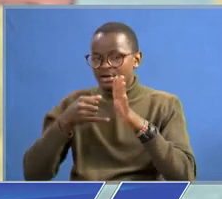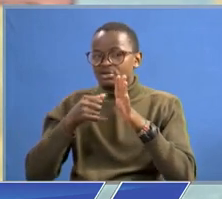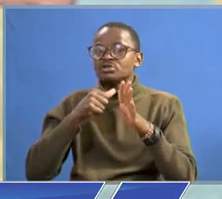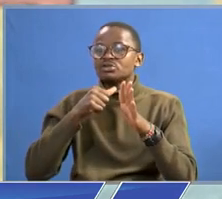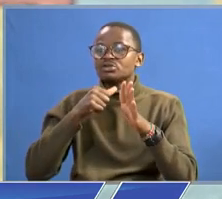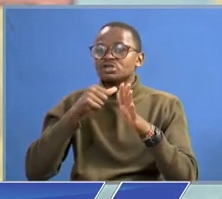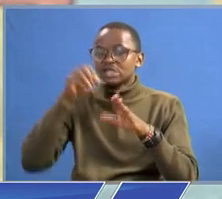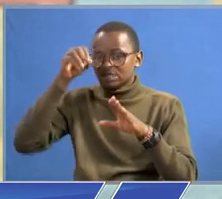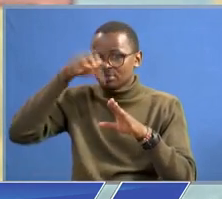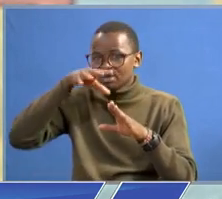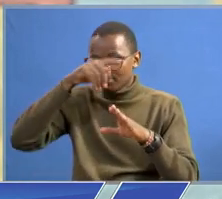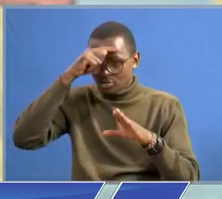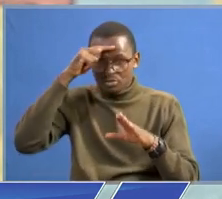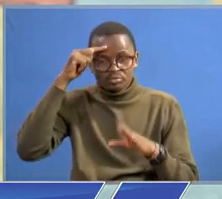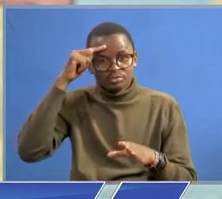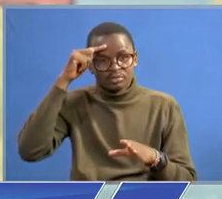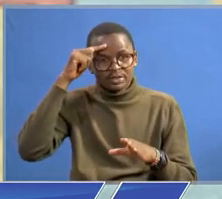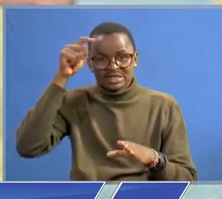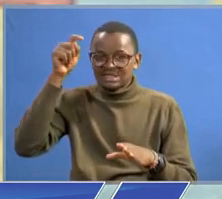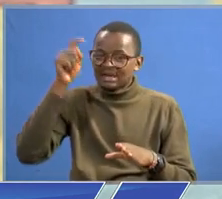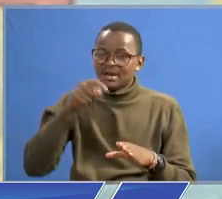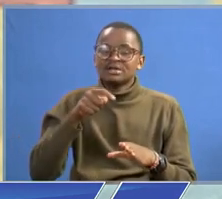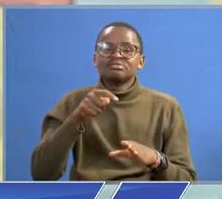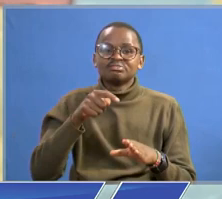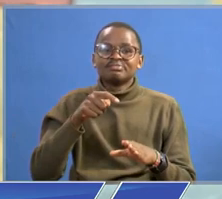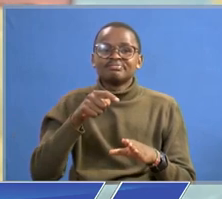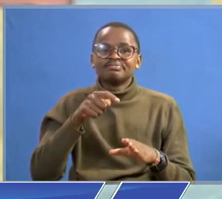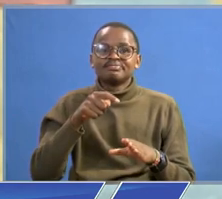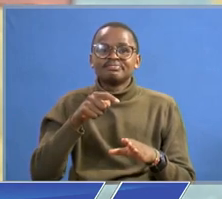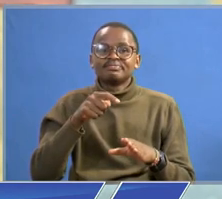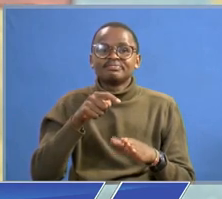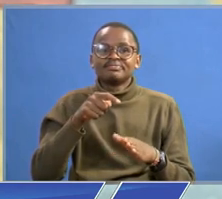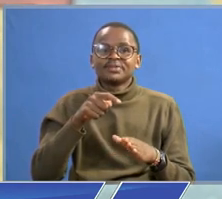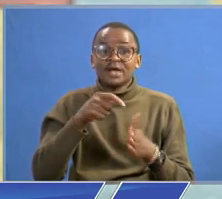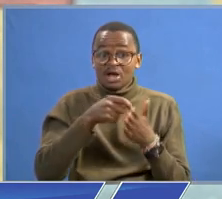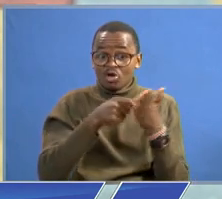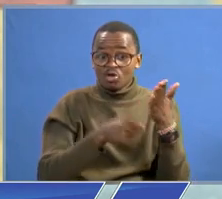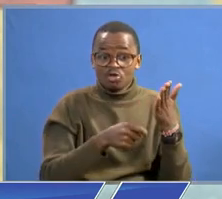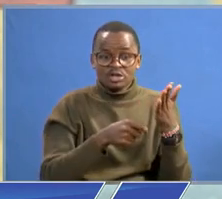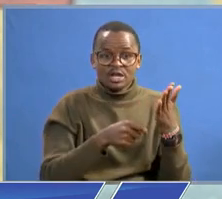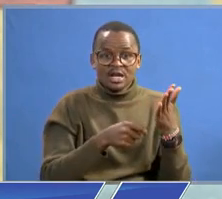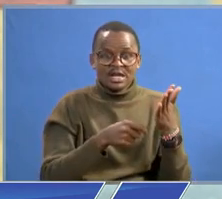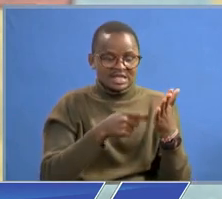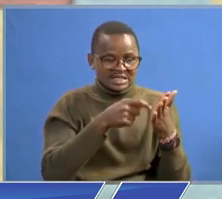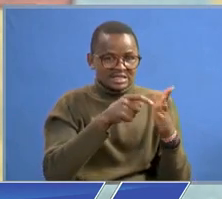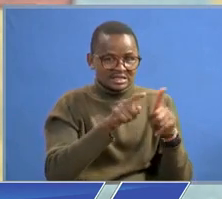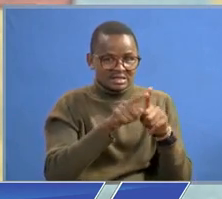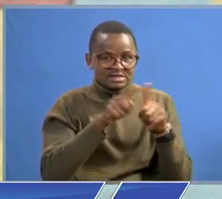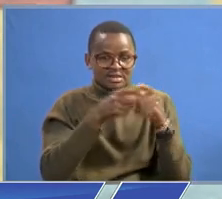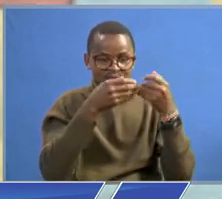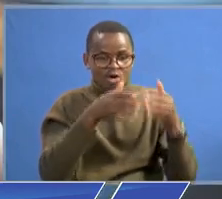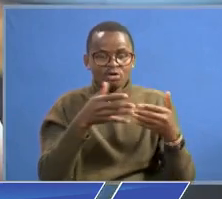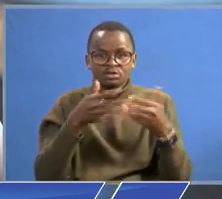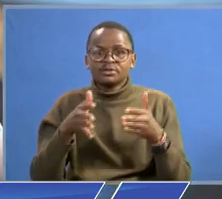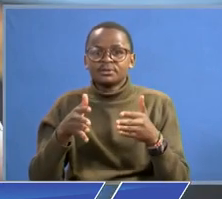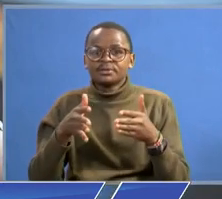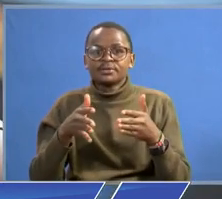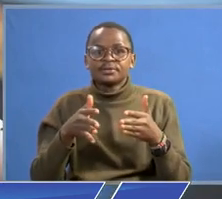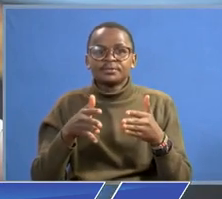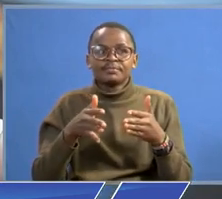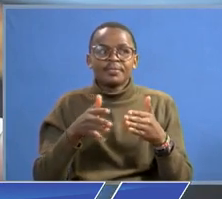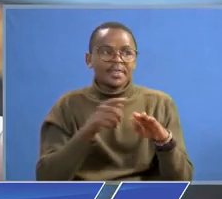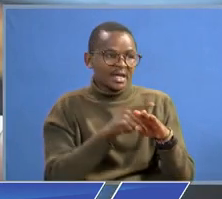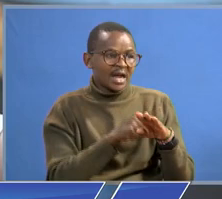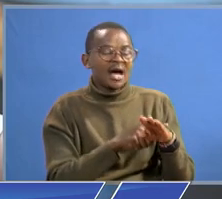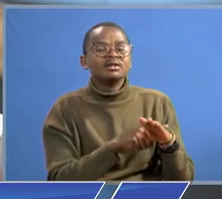kwa expensive. Because mtu ana lazima yake akati hizo cost aliyeka charges na malos zote nini.